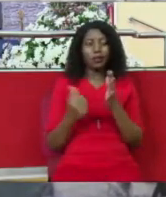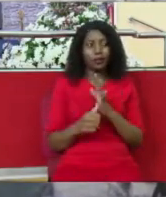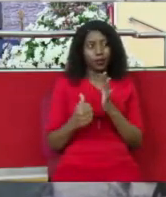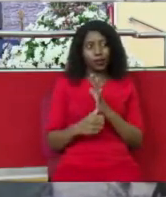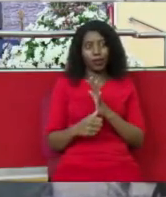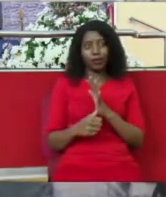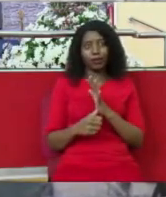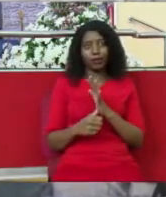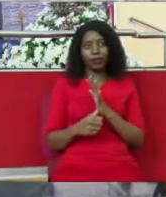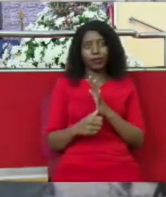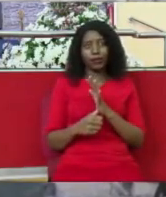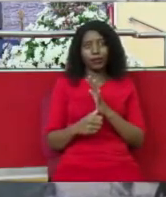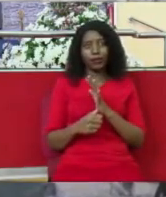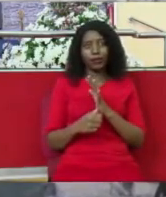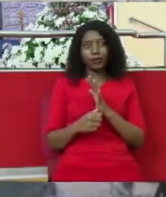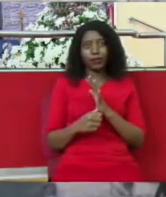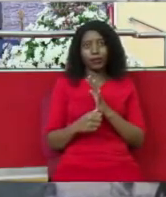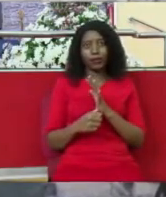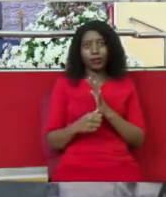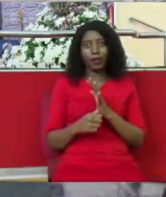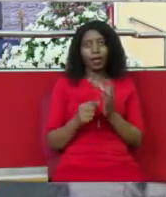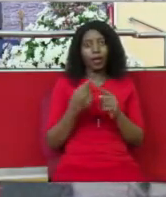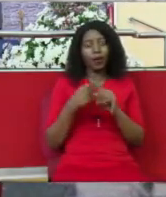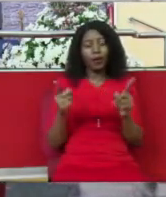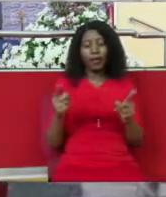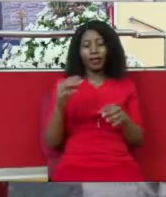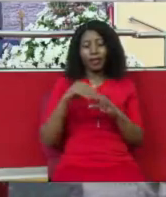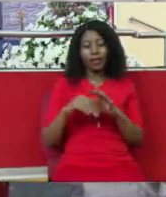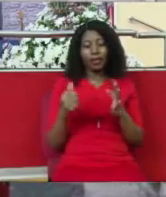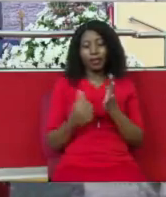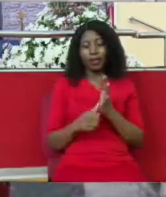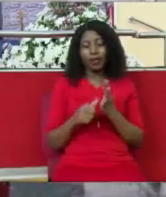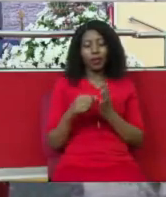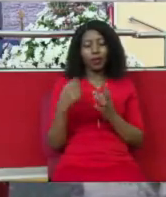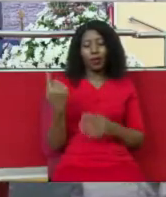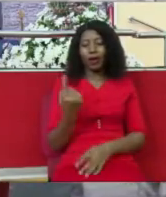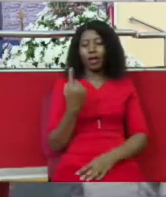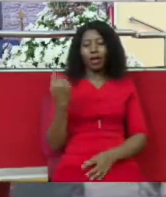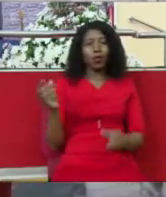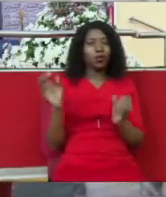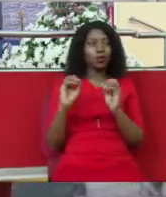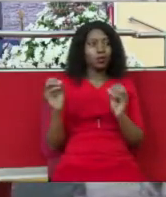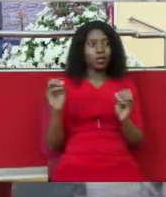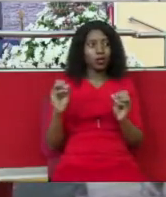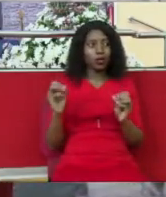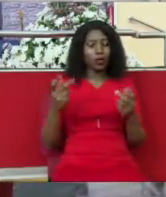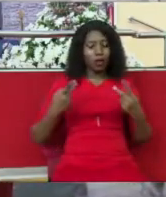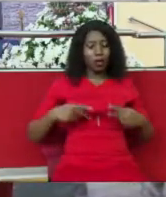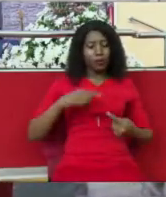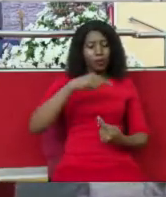he did not get into that trouble alone. Even the people who were around him got into trouble because of him.